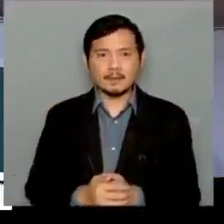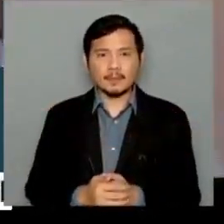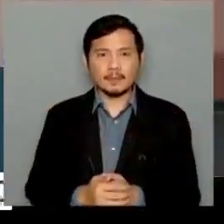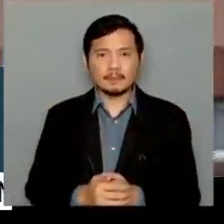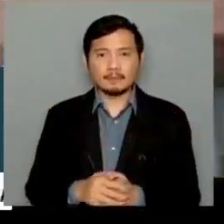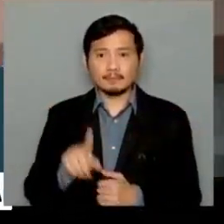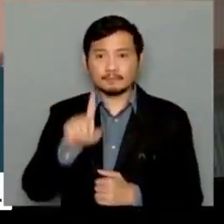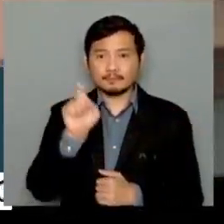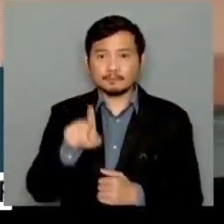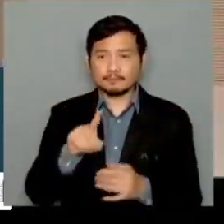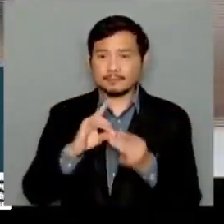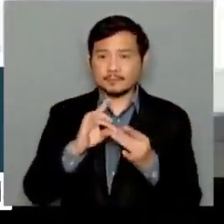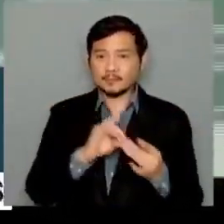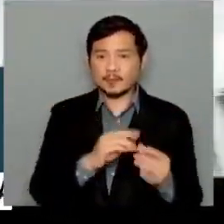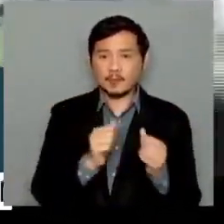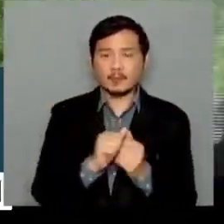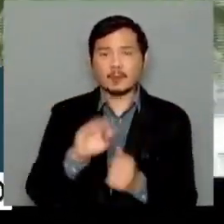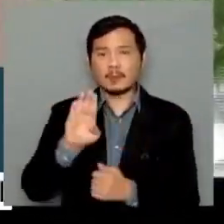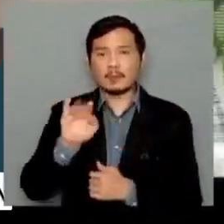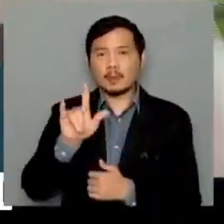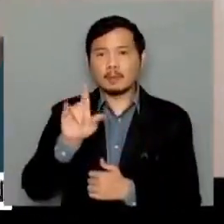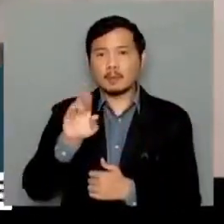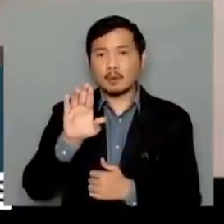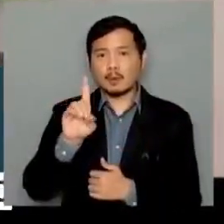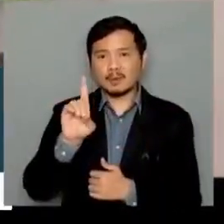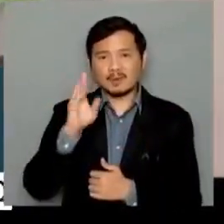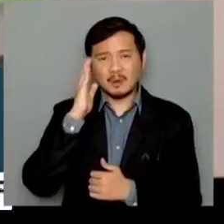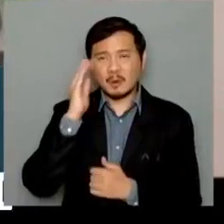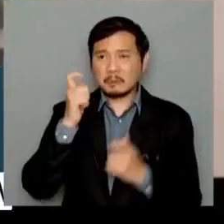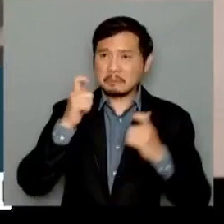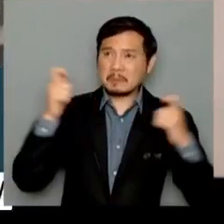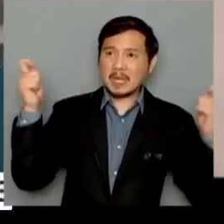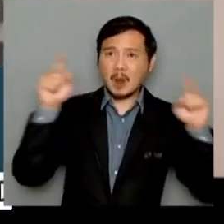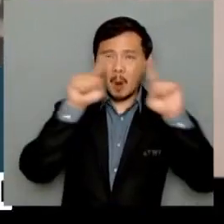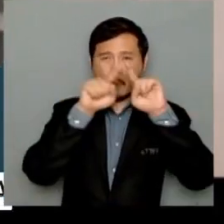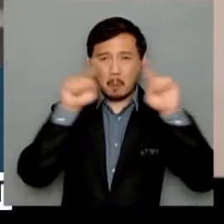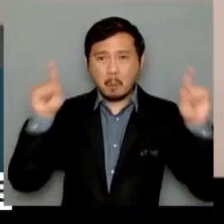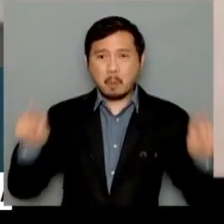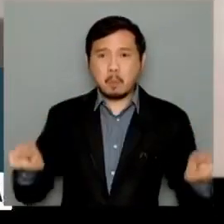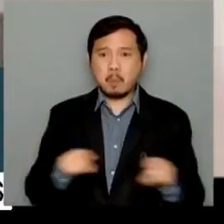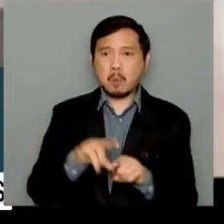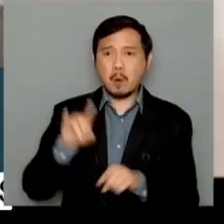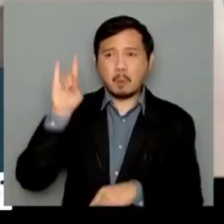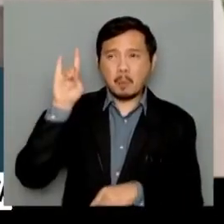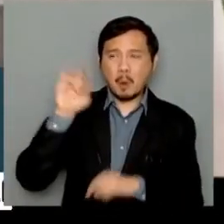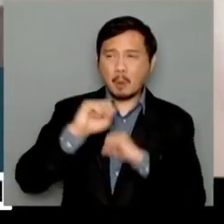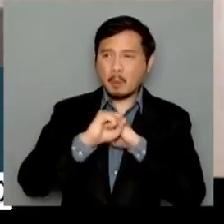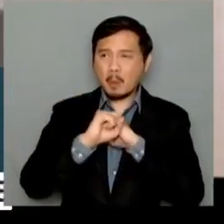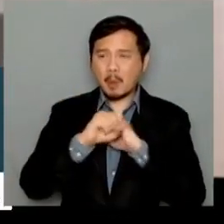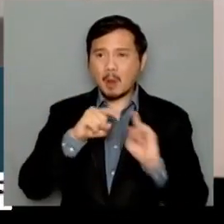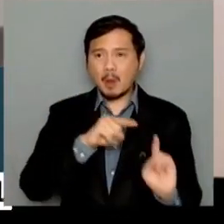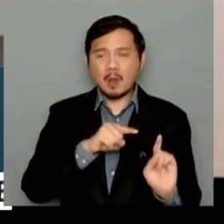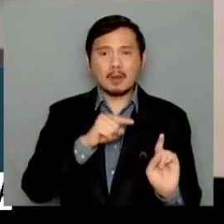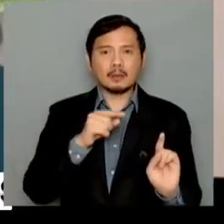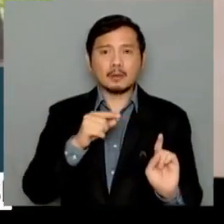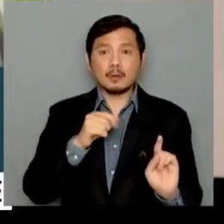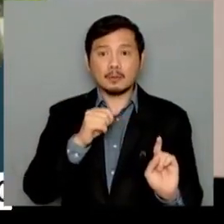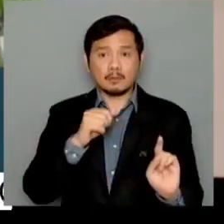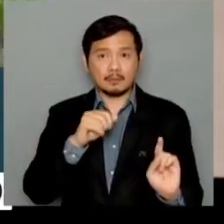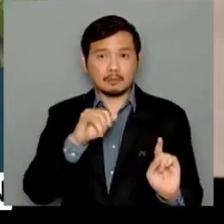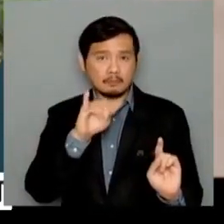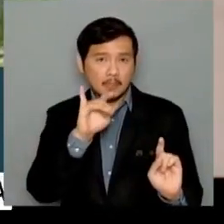the billboard of the former First Lady appearing in Malacañang. She said that the